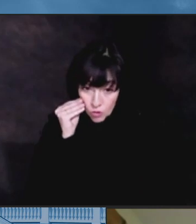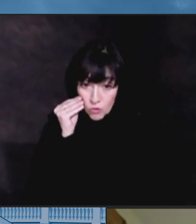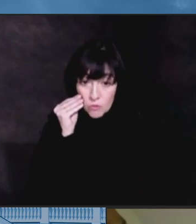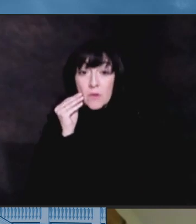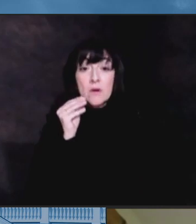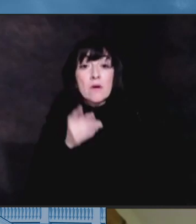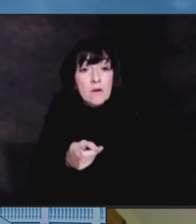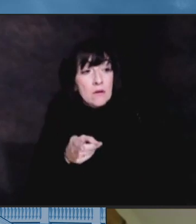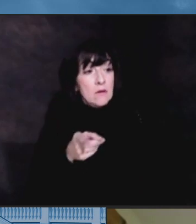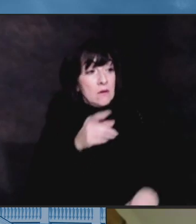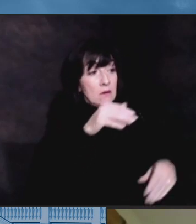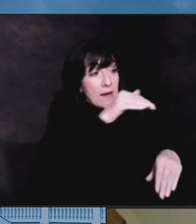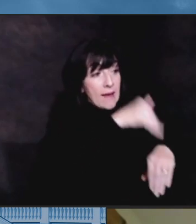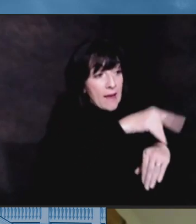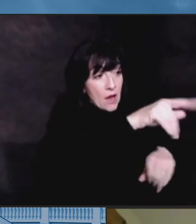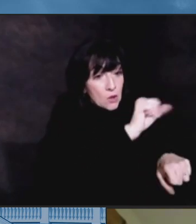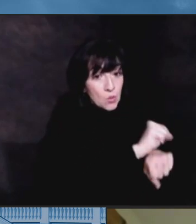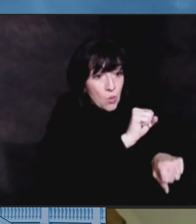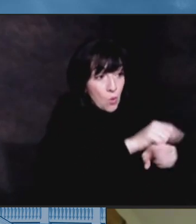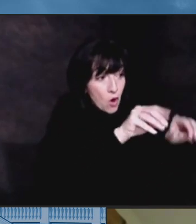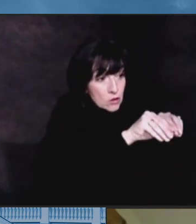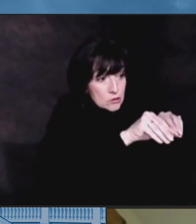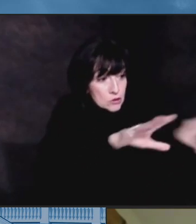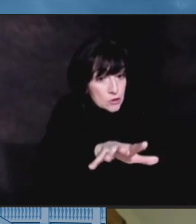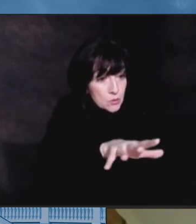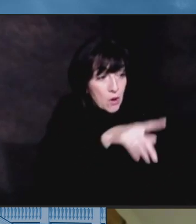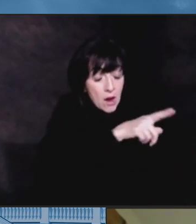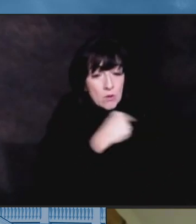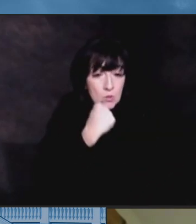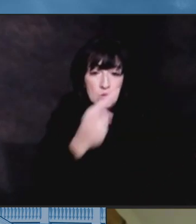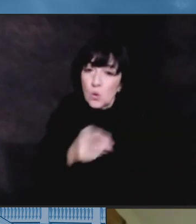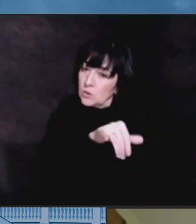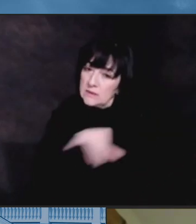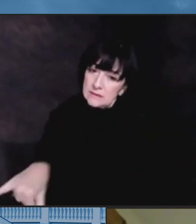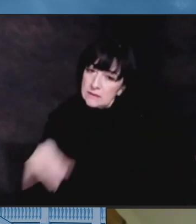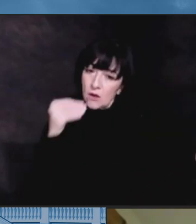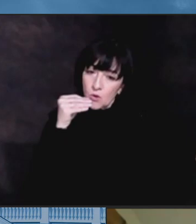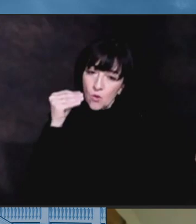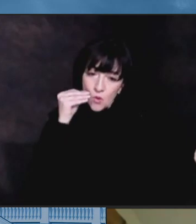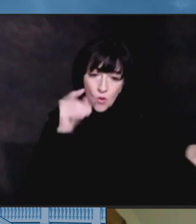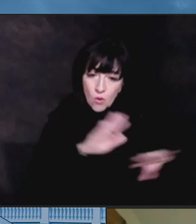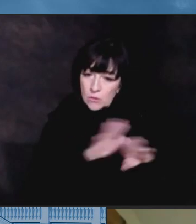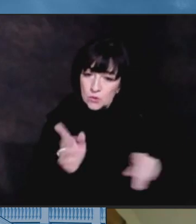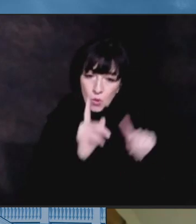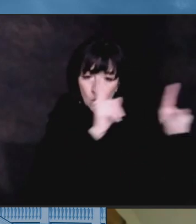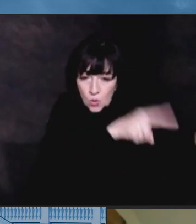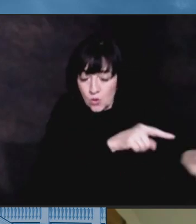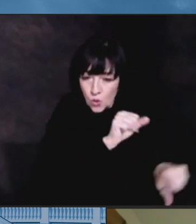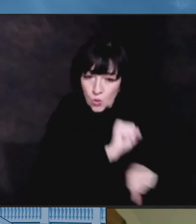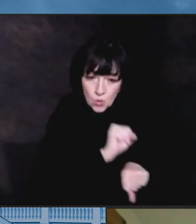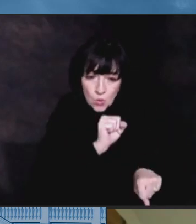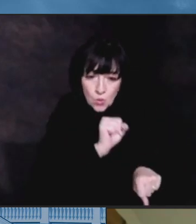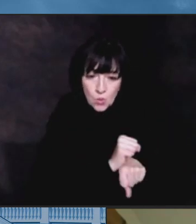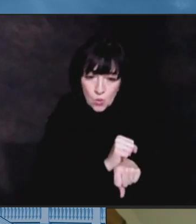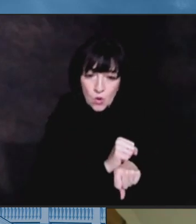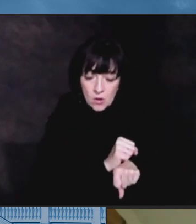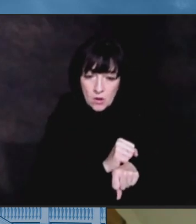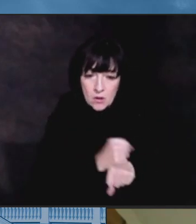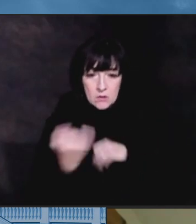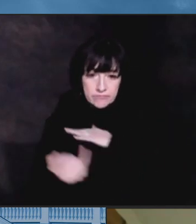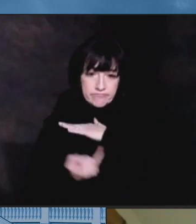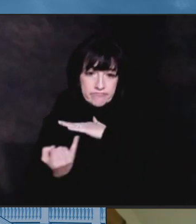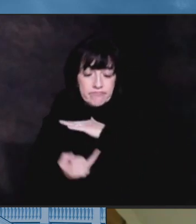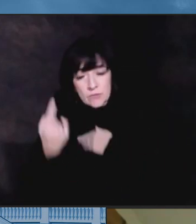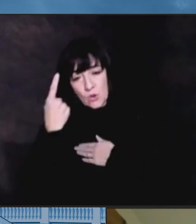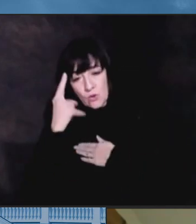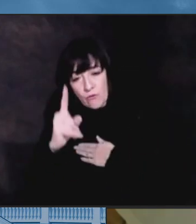14-day quarantine, especially with residents, because spread across individuals there